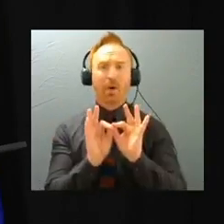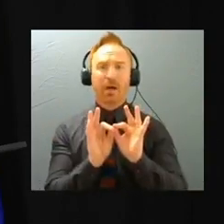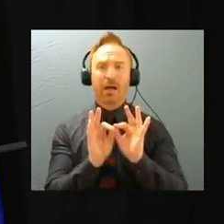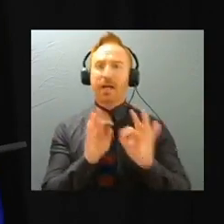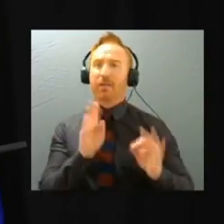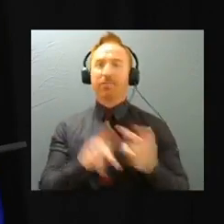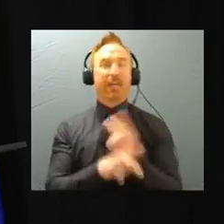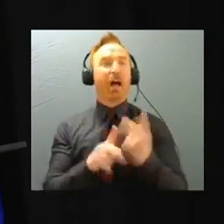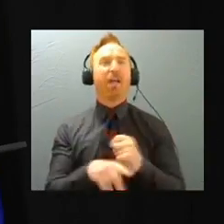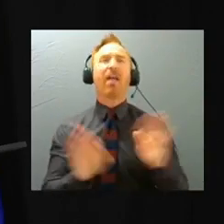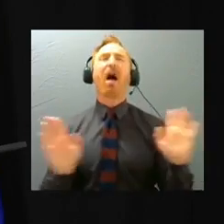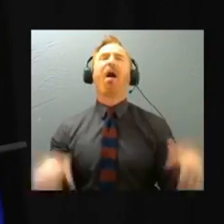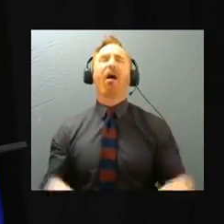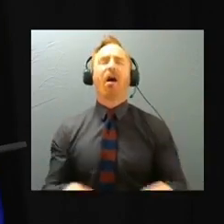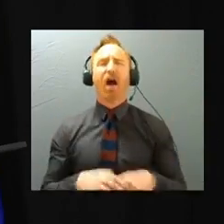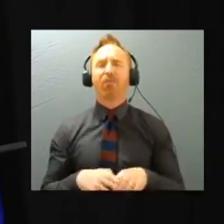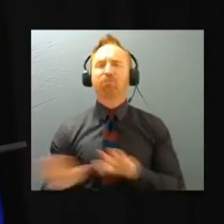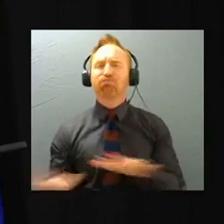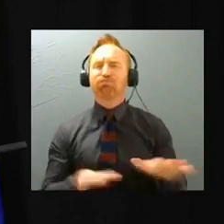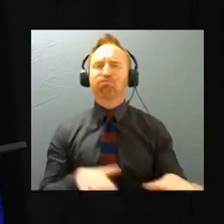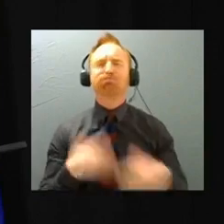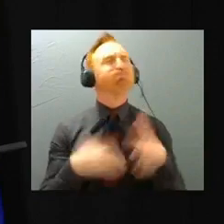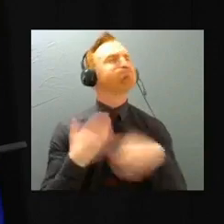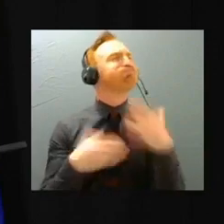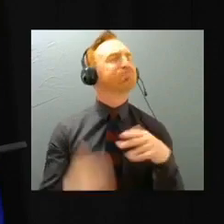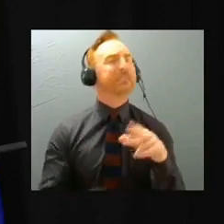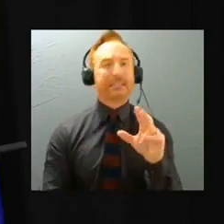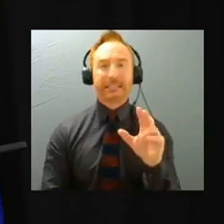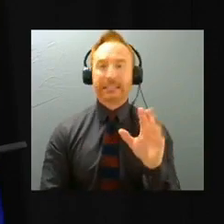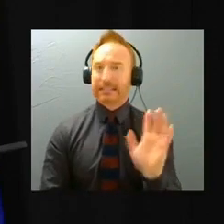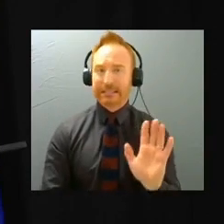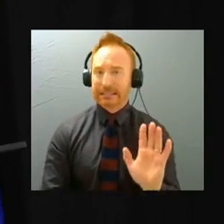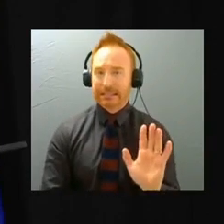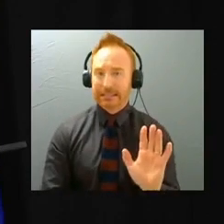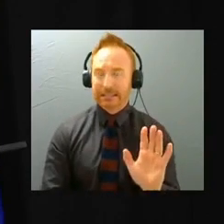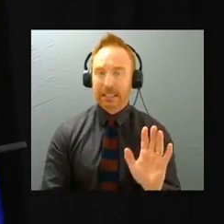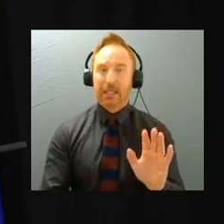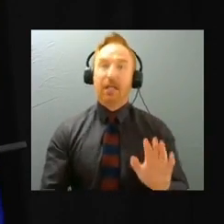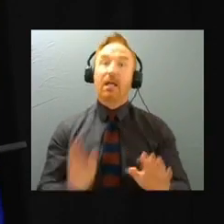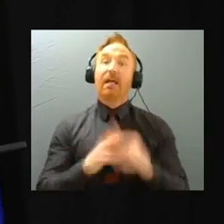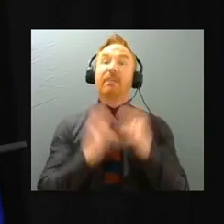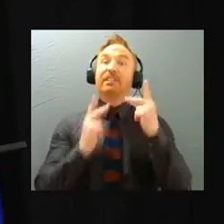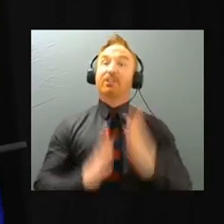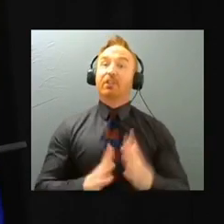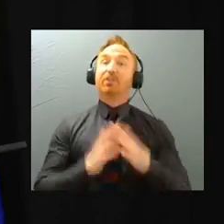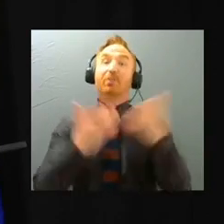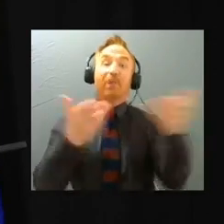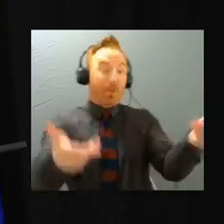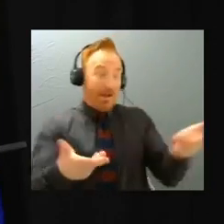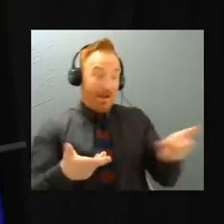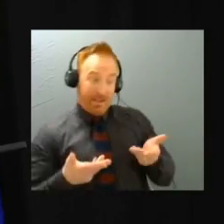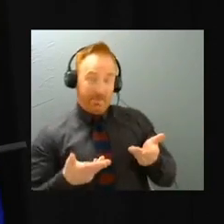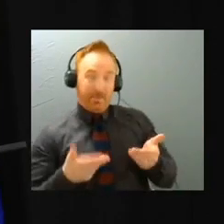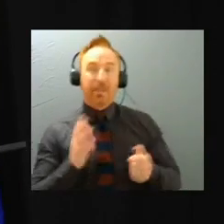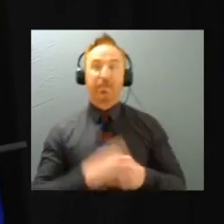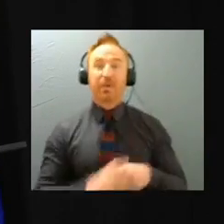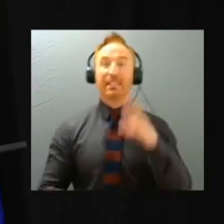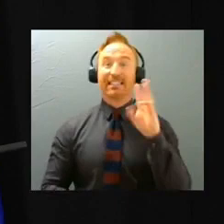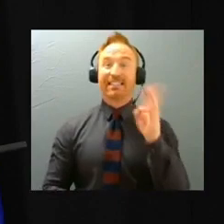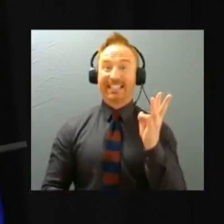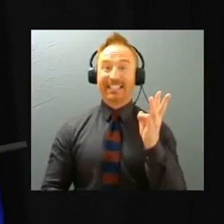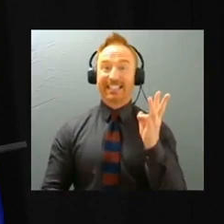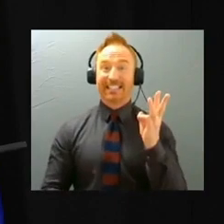complacent. As we begin to welcome visitors, we need to ensure we continue to practice the 6 steps to staying